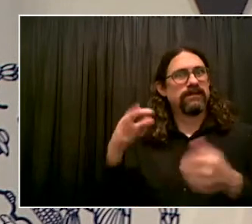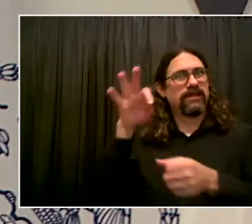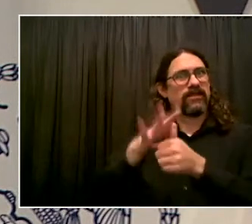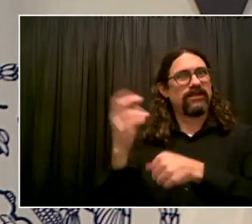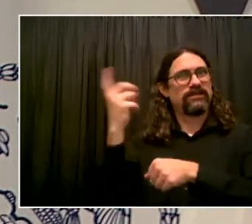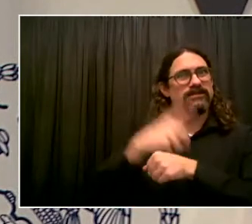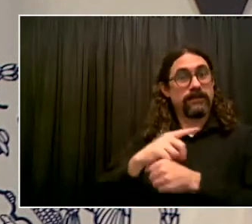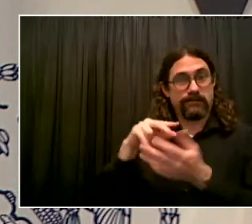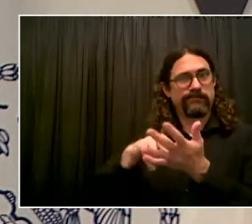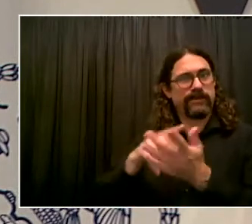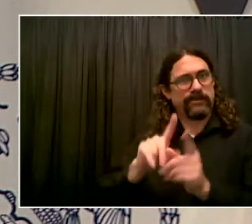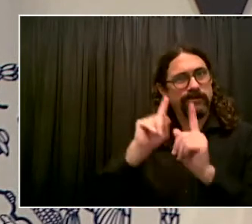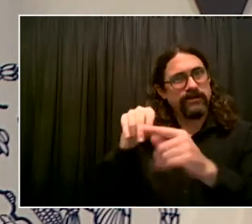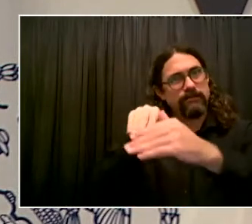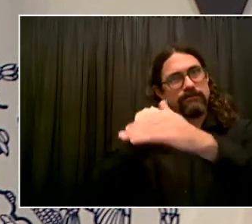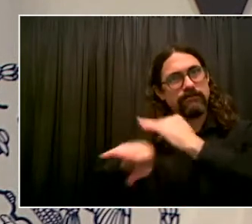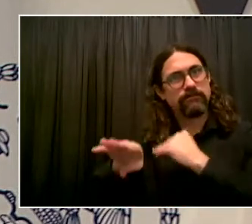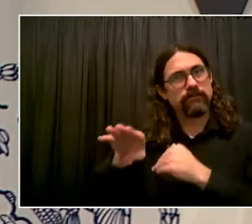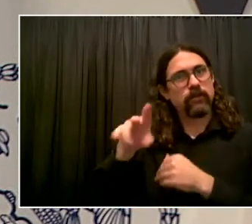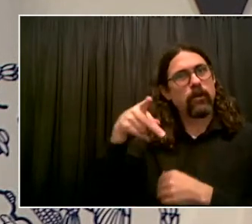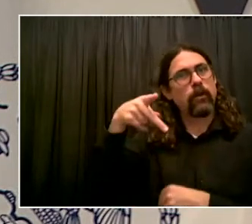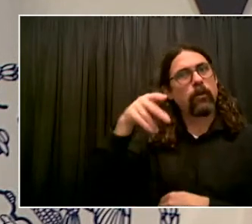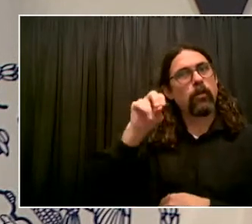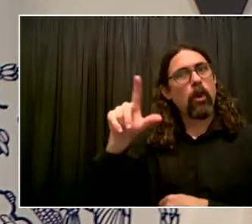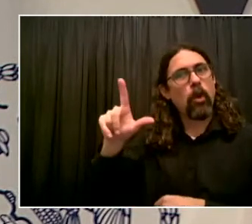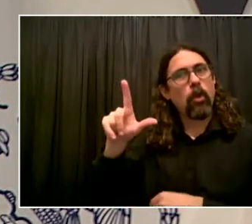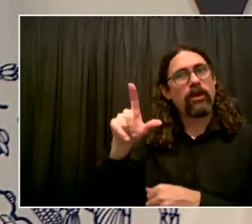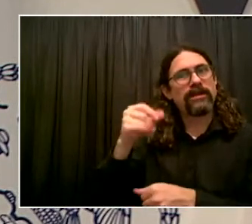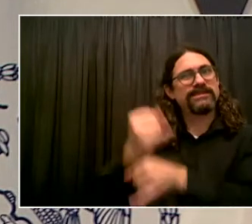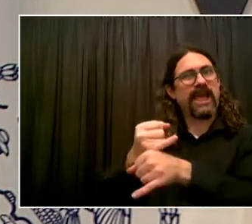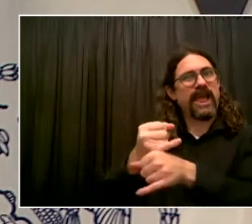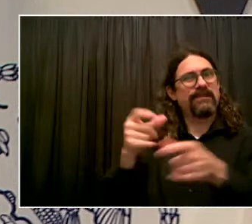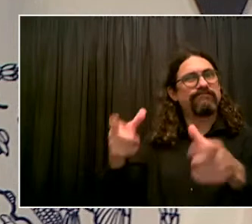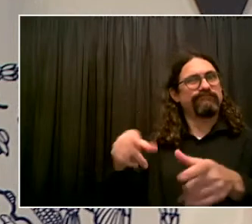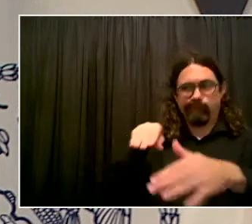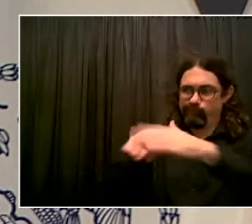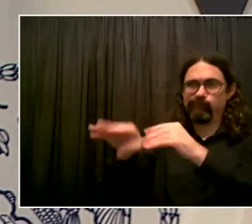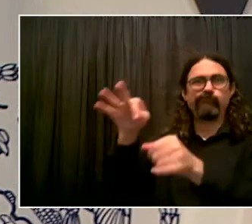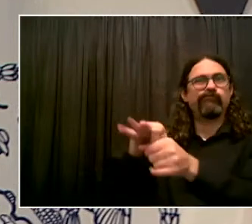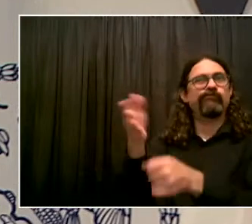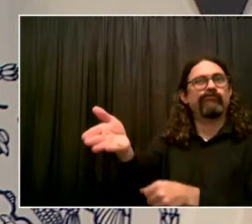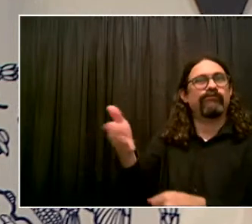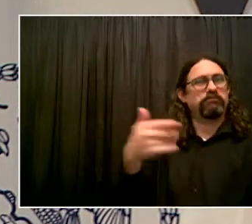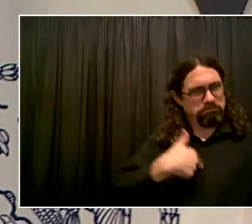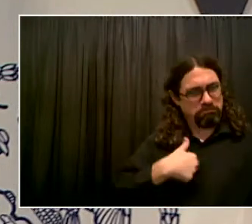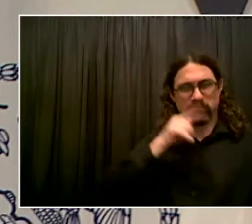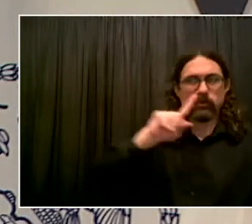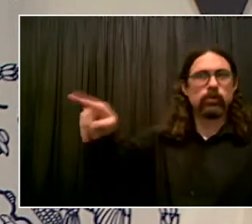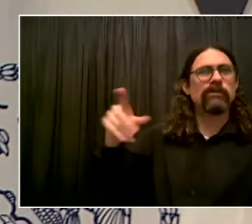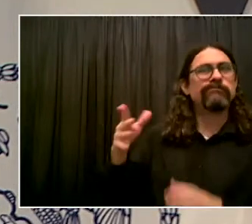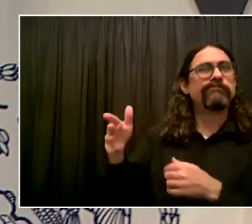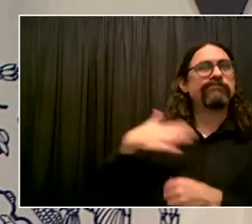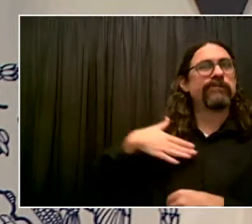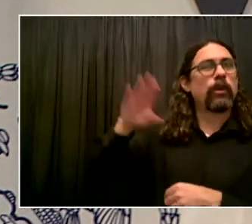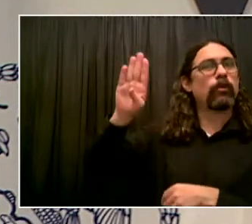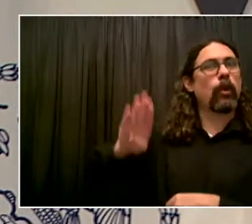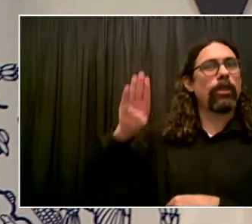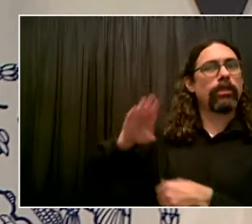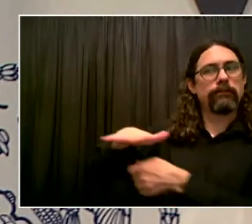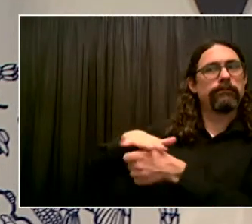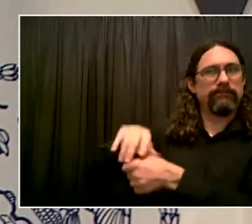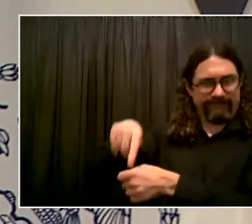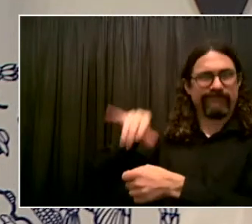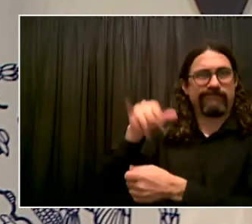has happened in recent years, but it's been against the backdrop of so many other important events that it's kind of been missed, which is there's been something